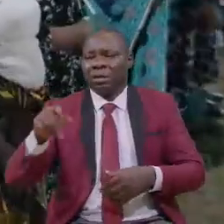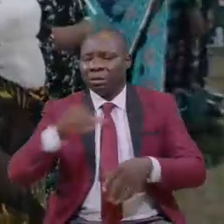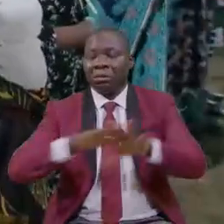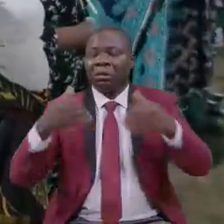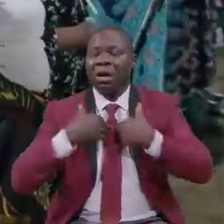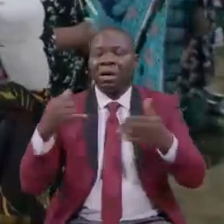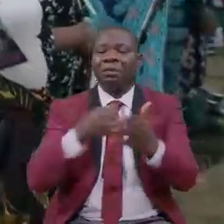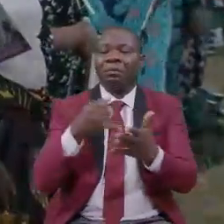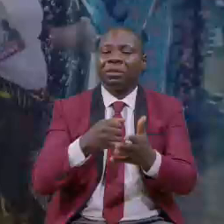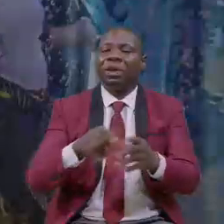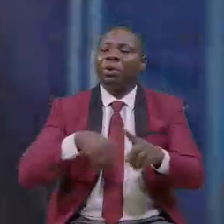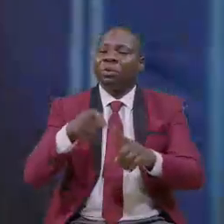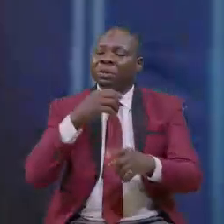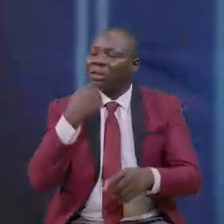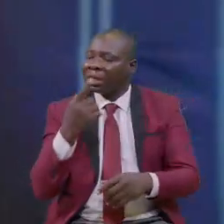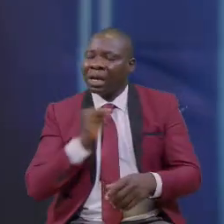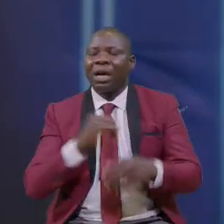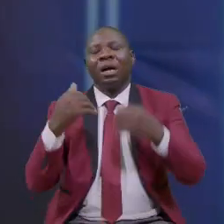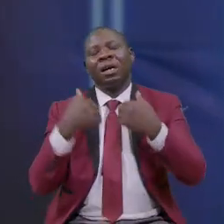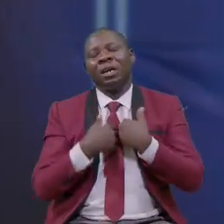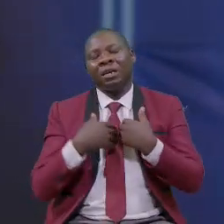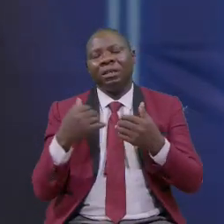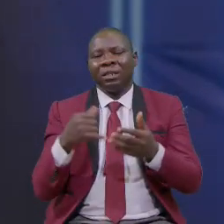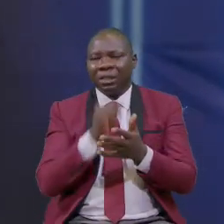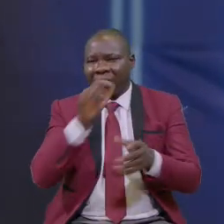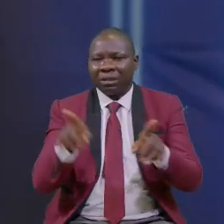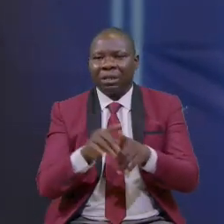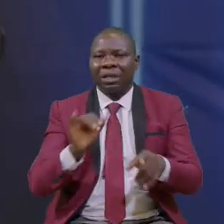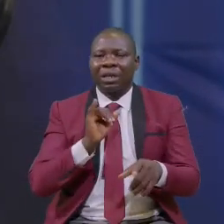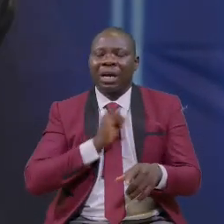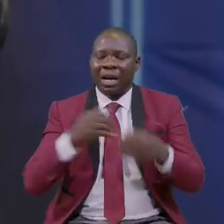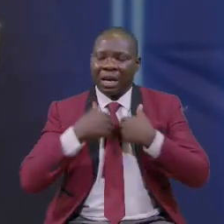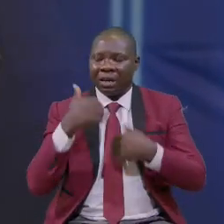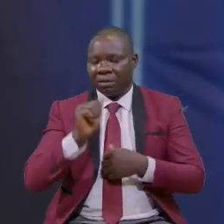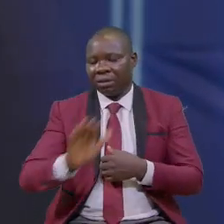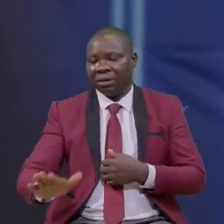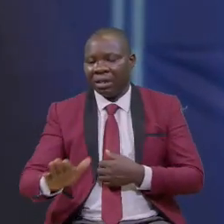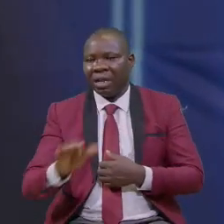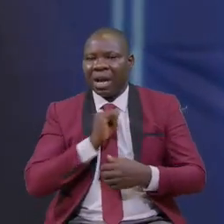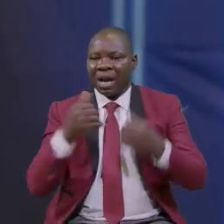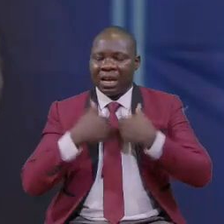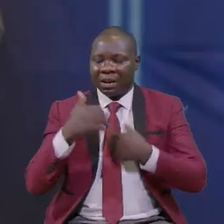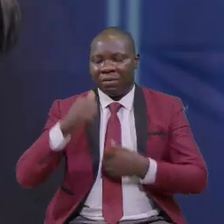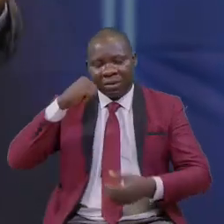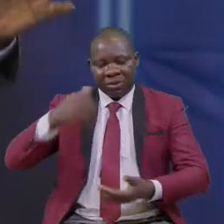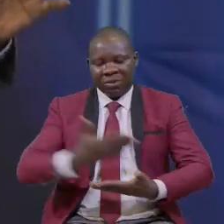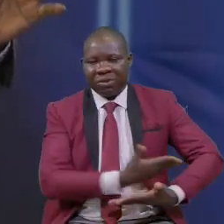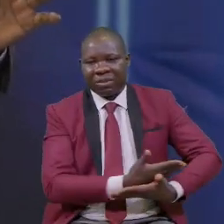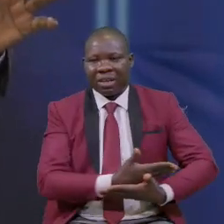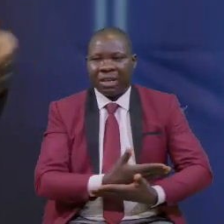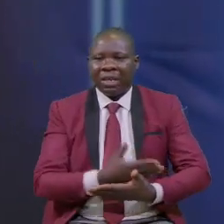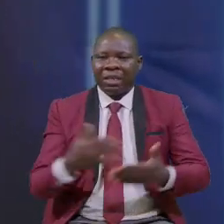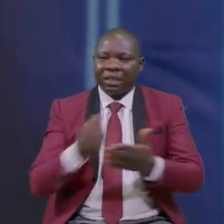I have, it's like I have a child. I have a daughter. It's